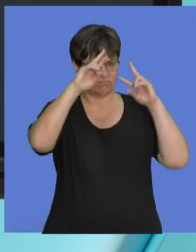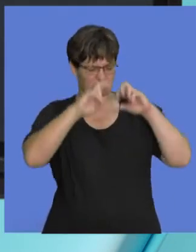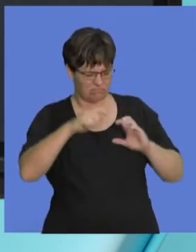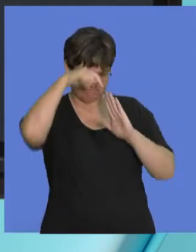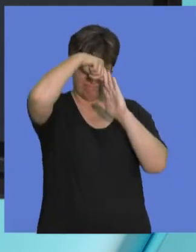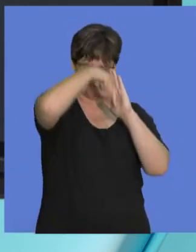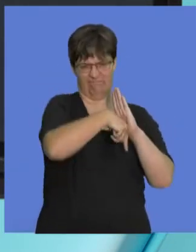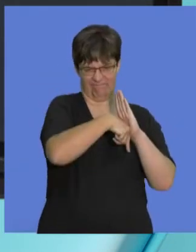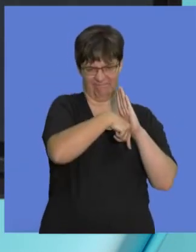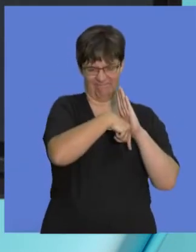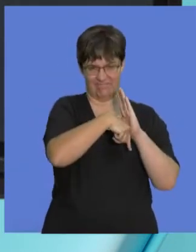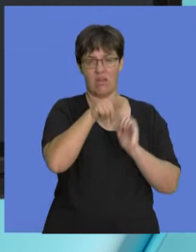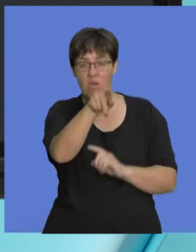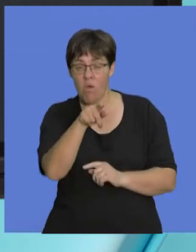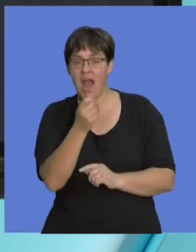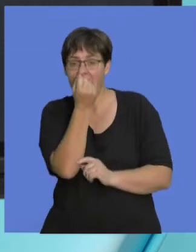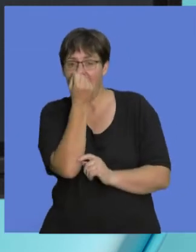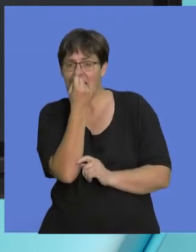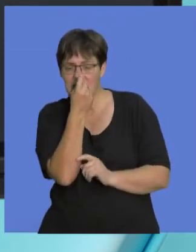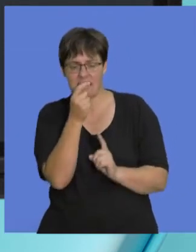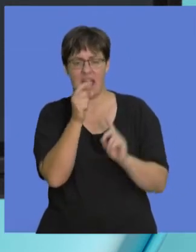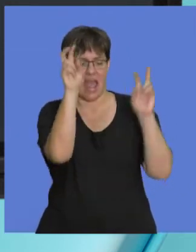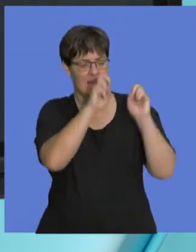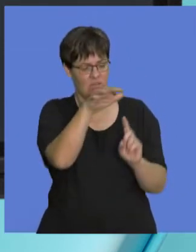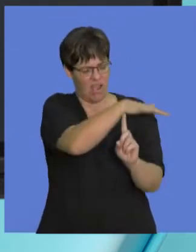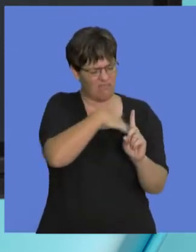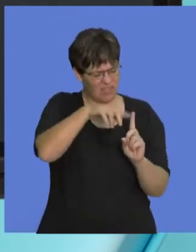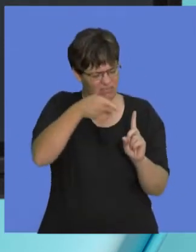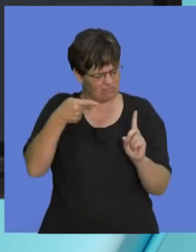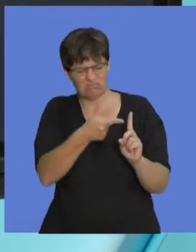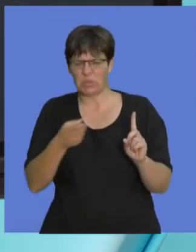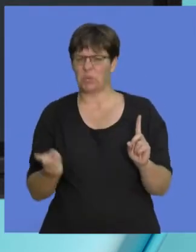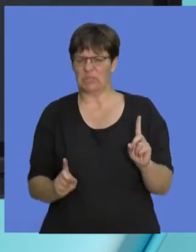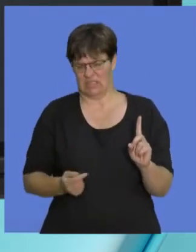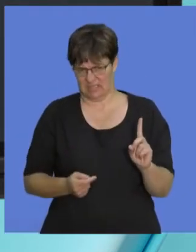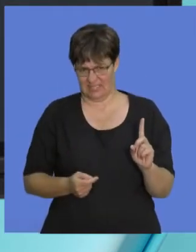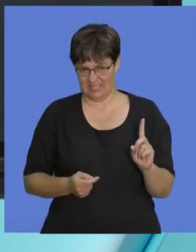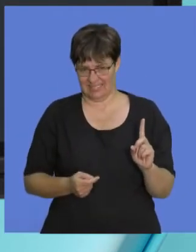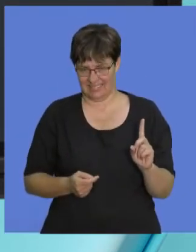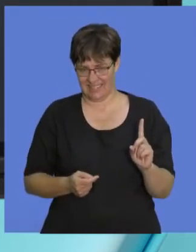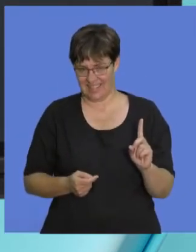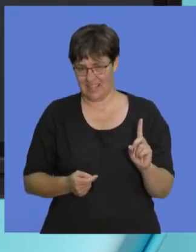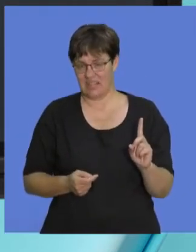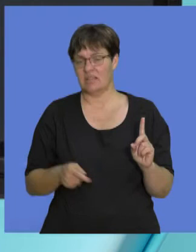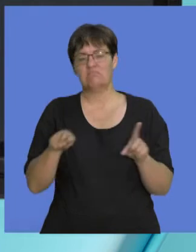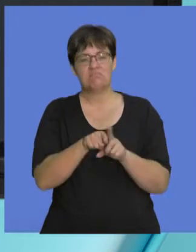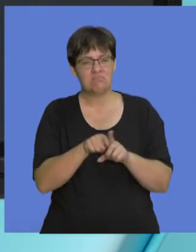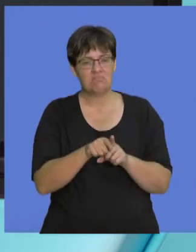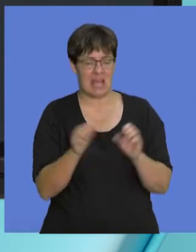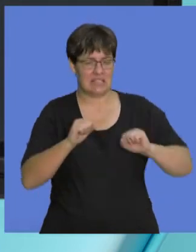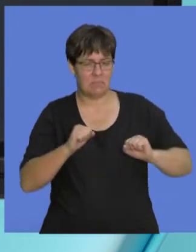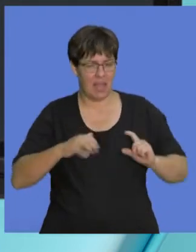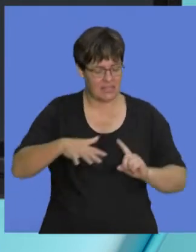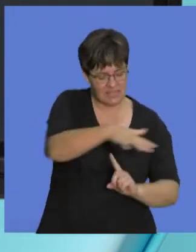it comes from the background of understanding what an electric field is, in terms of the region, in